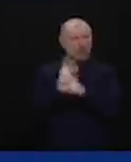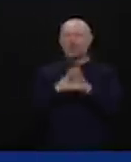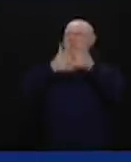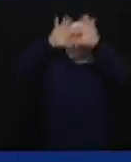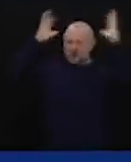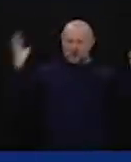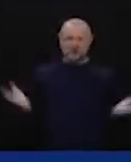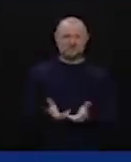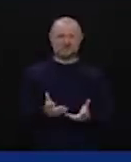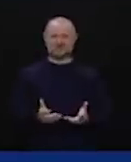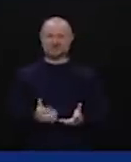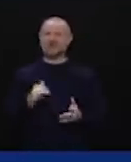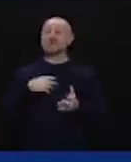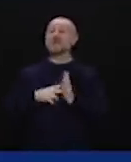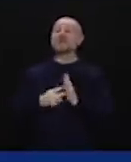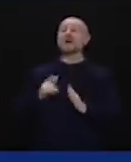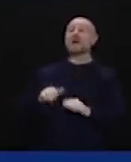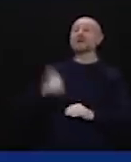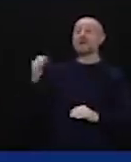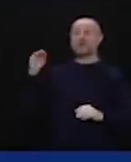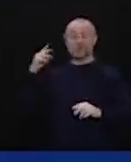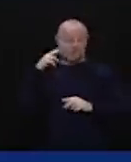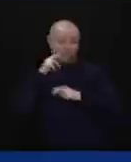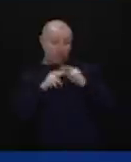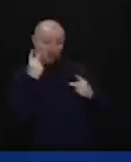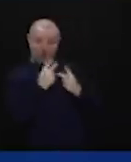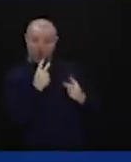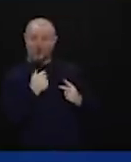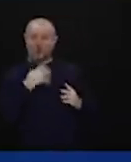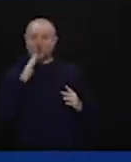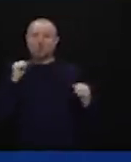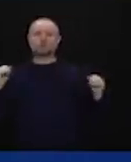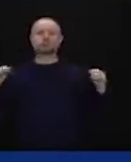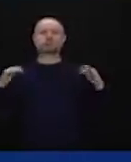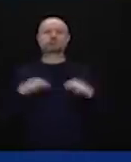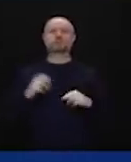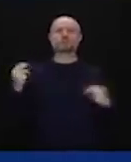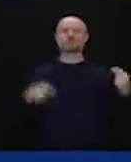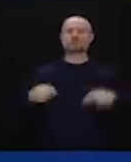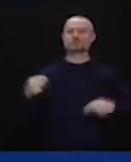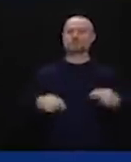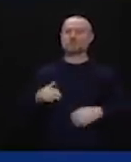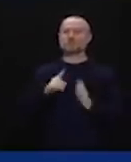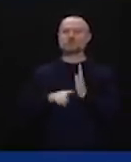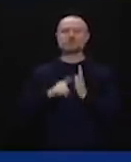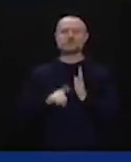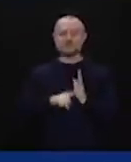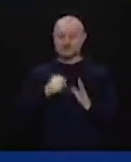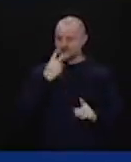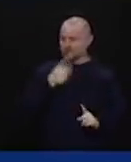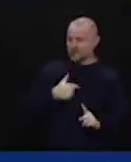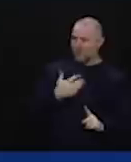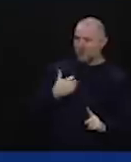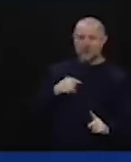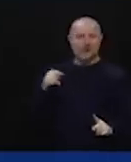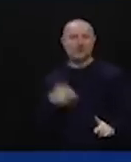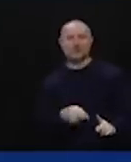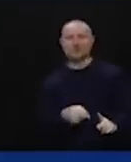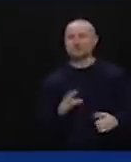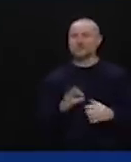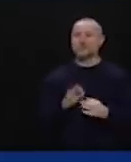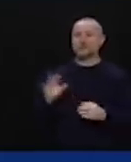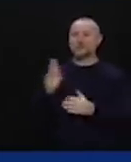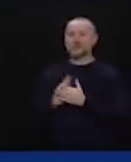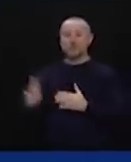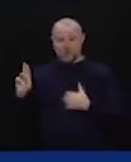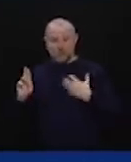will mean that other companies will want to come here, people will, researchers will want to come here, universities will want to be here. It will be